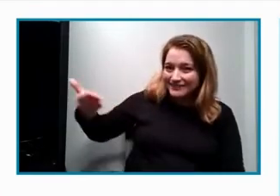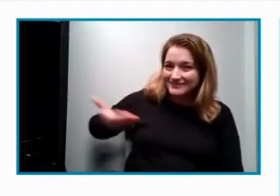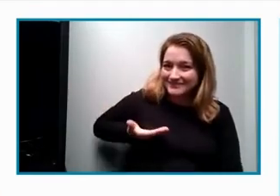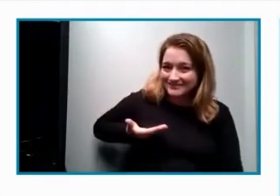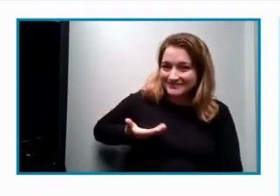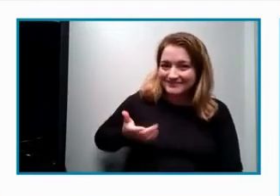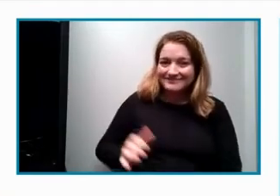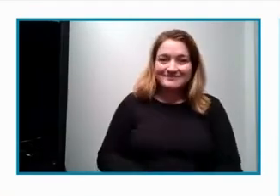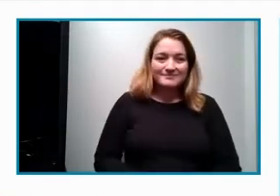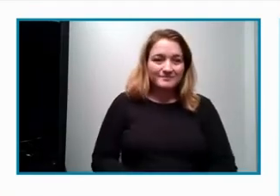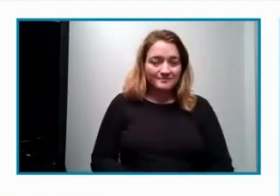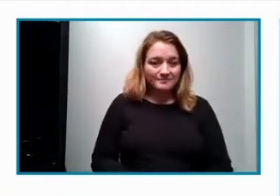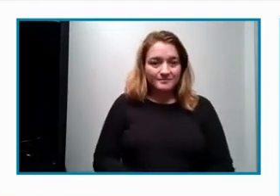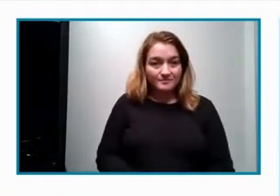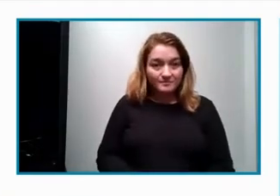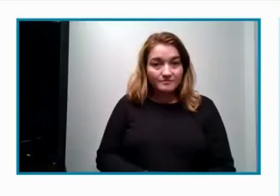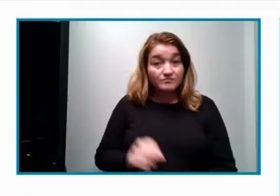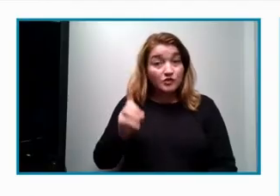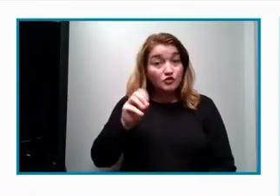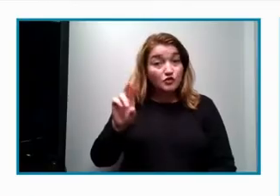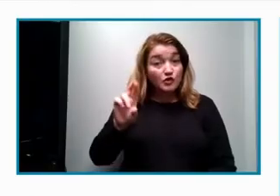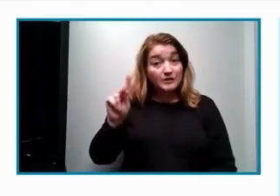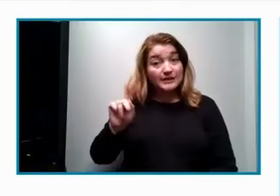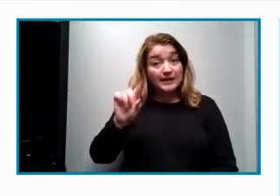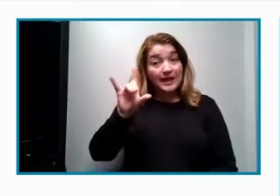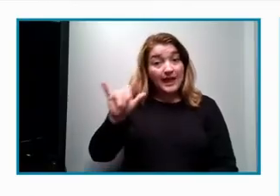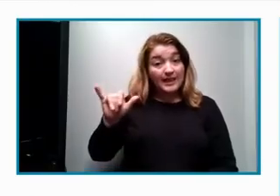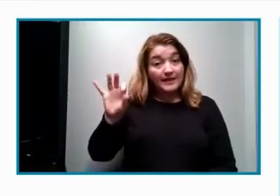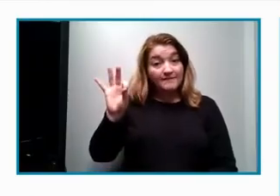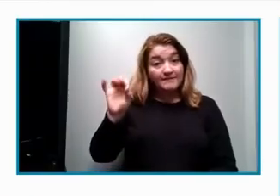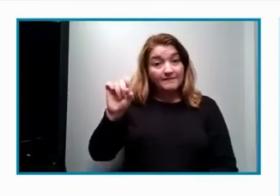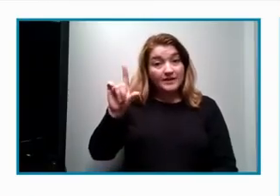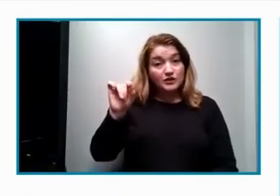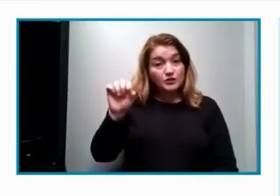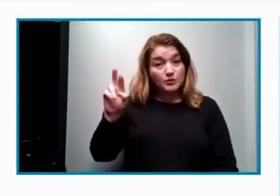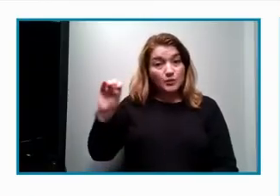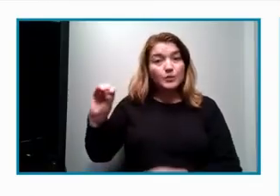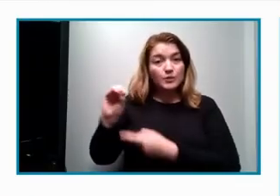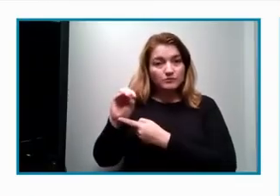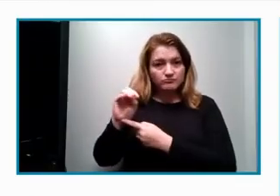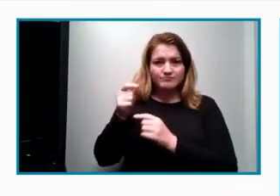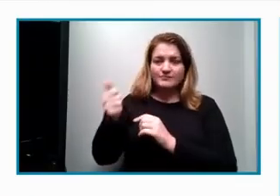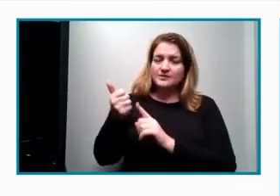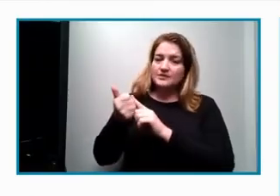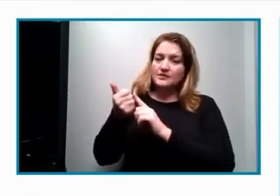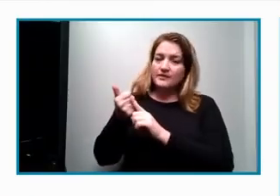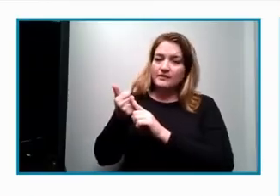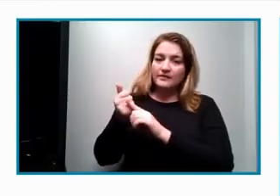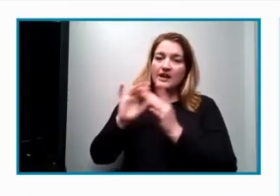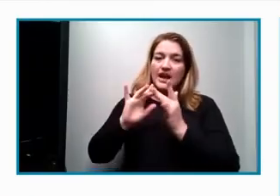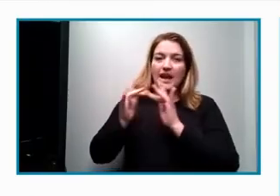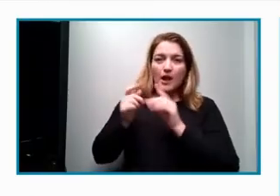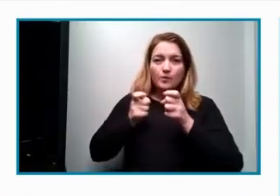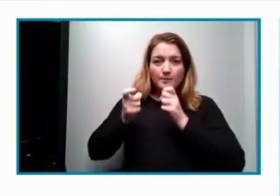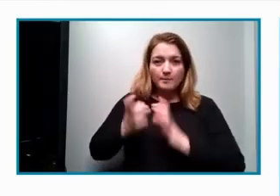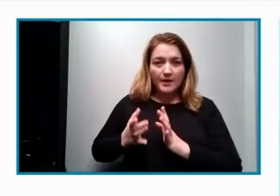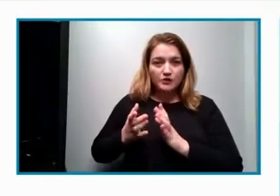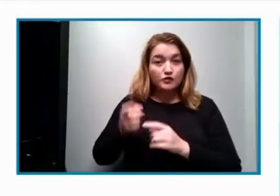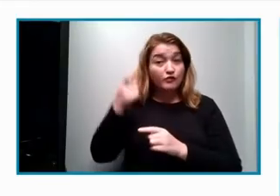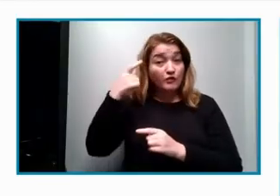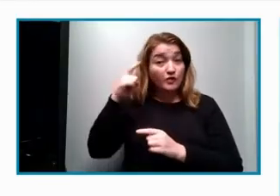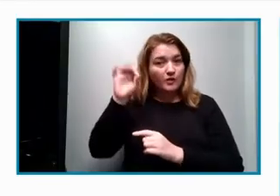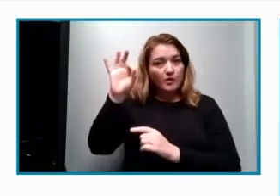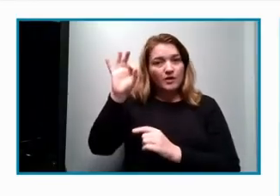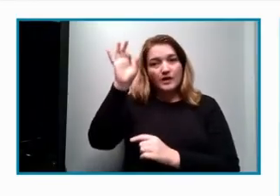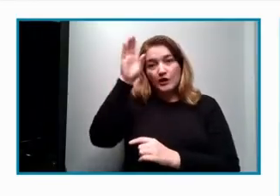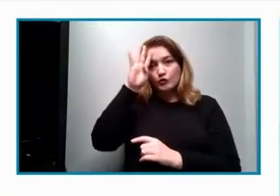Dr. Kelly Feltault is the Metrics and Evaluation Manager for the Community Engagement side of Creative Forces. She has a